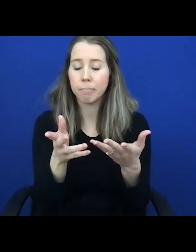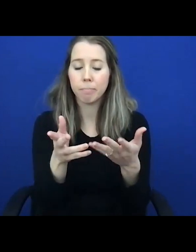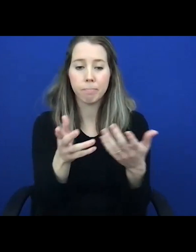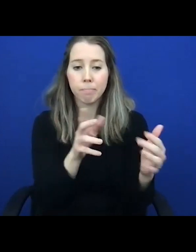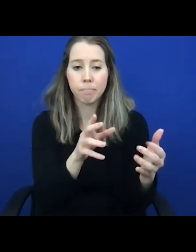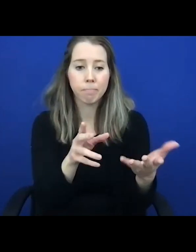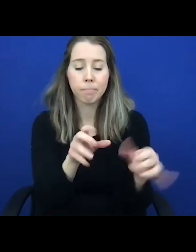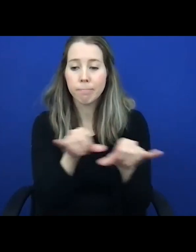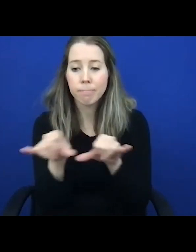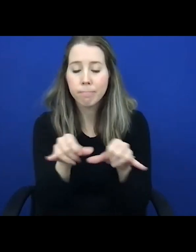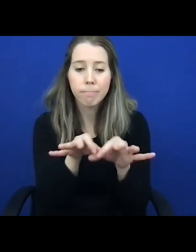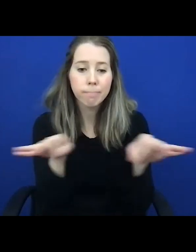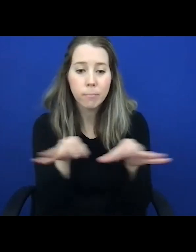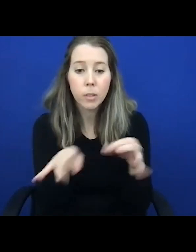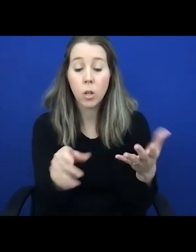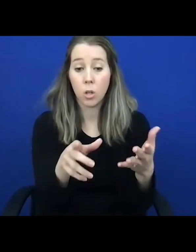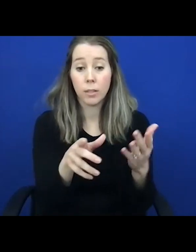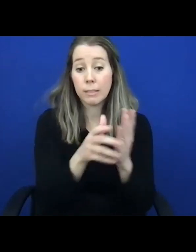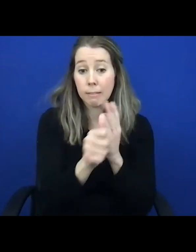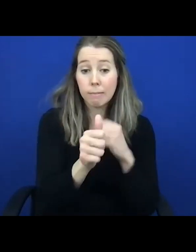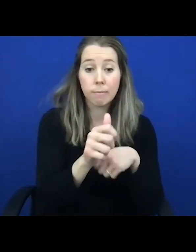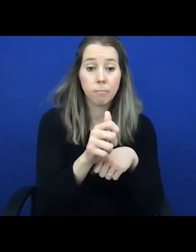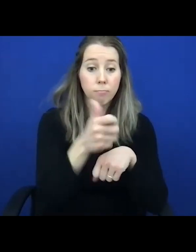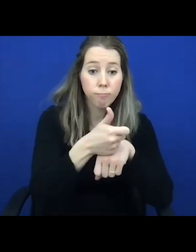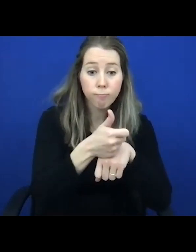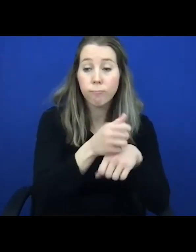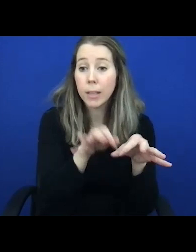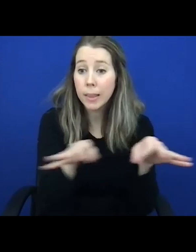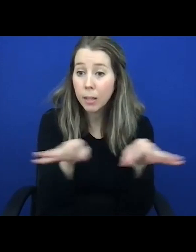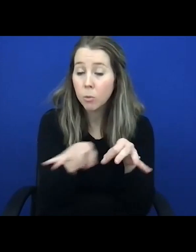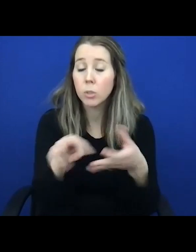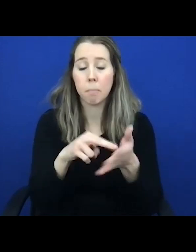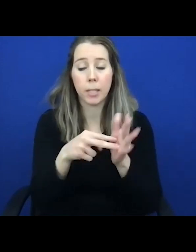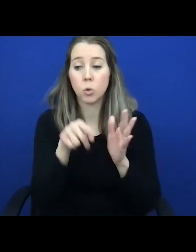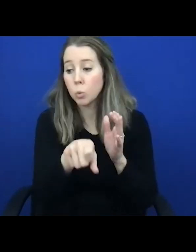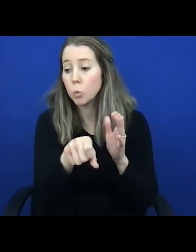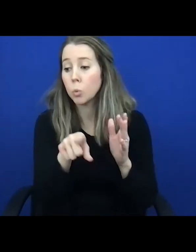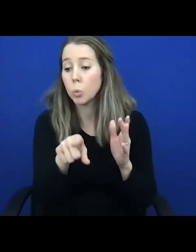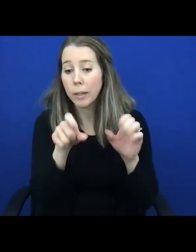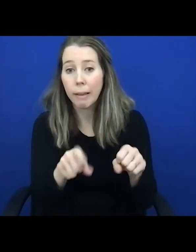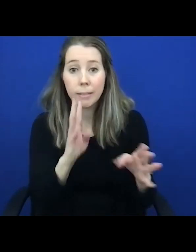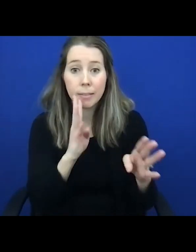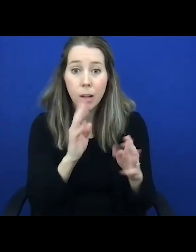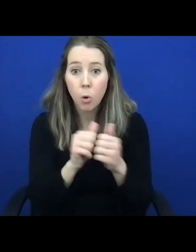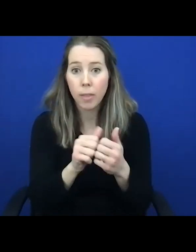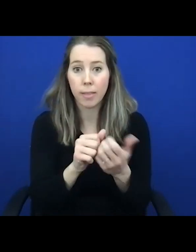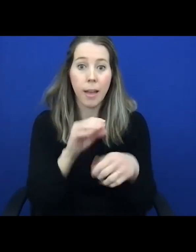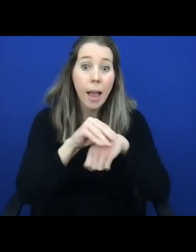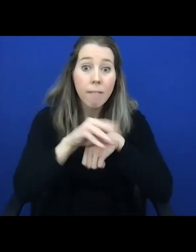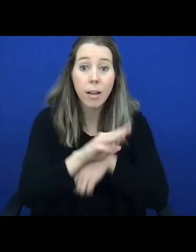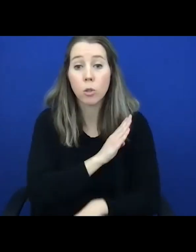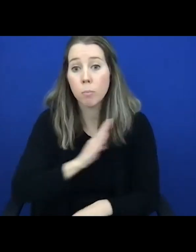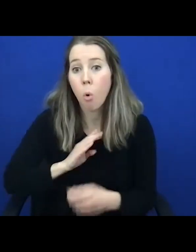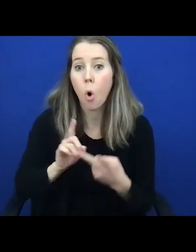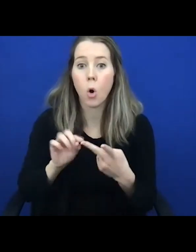By using competency-based language, you're able to talk to your advisory boards or